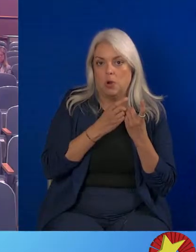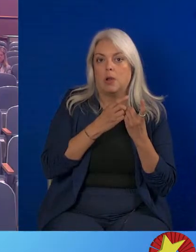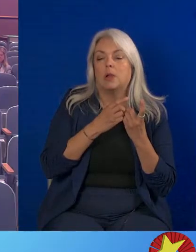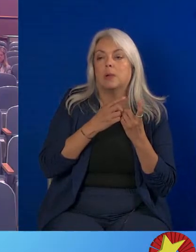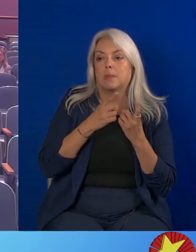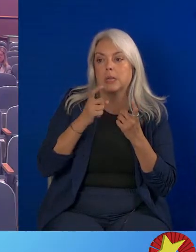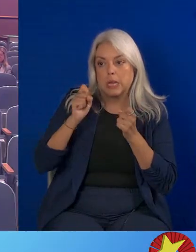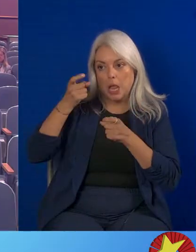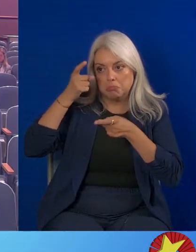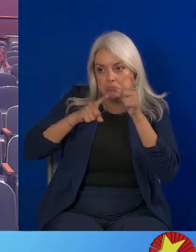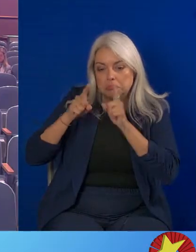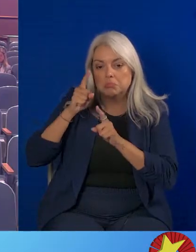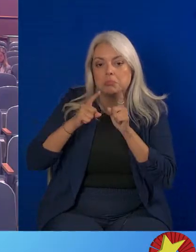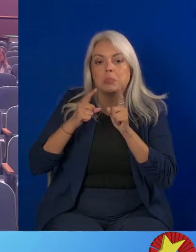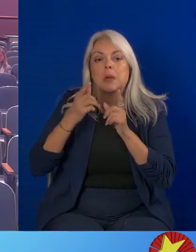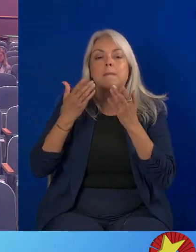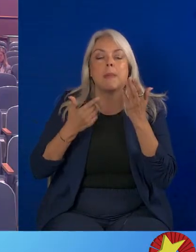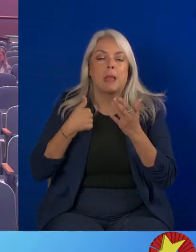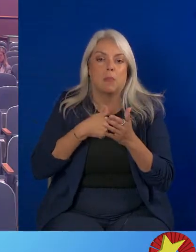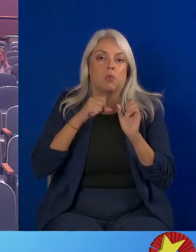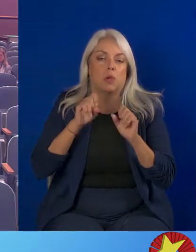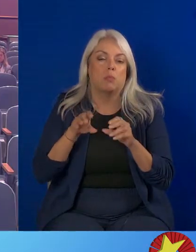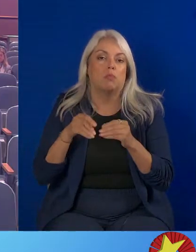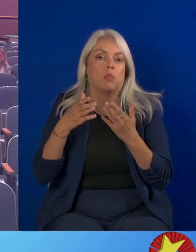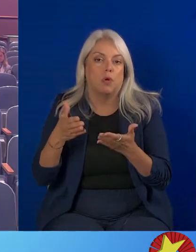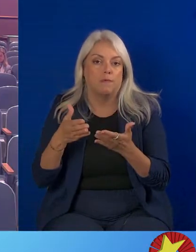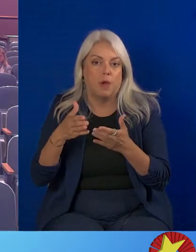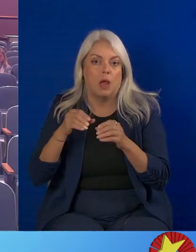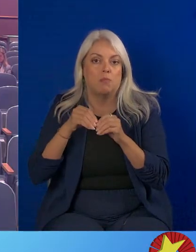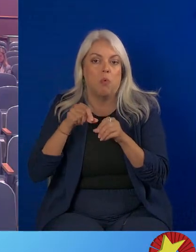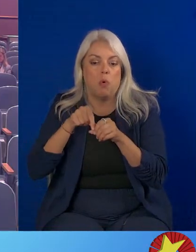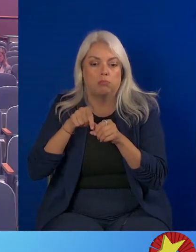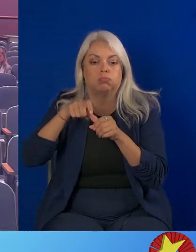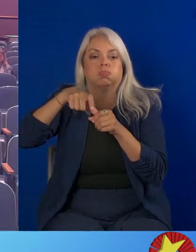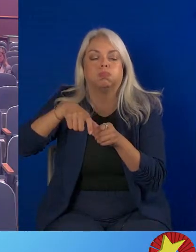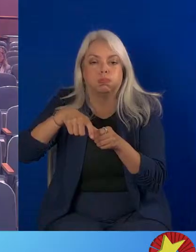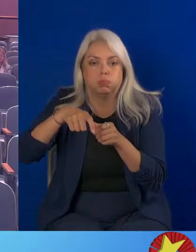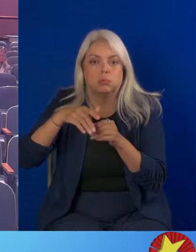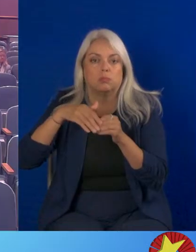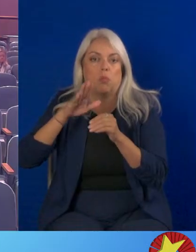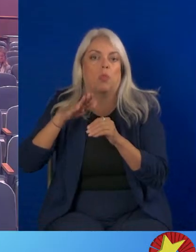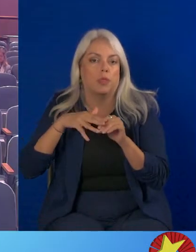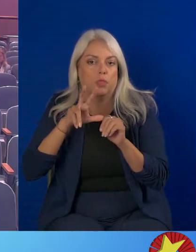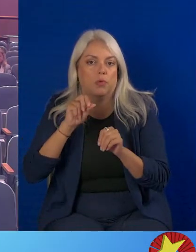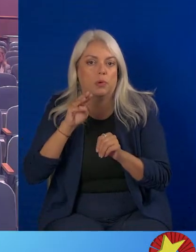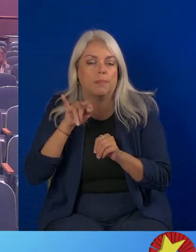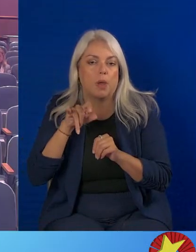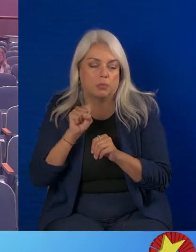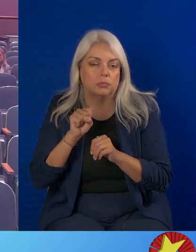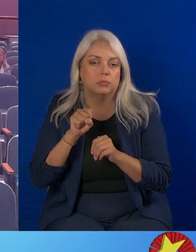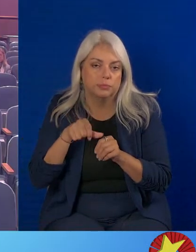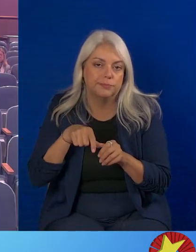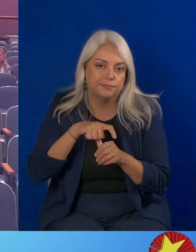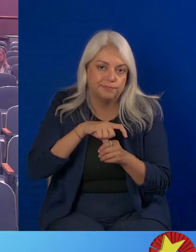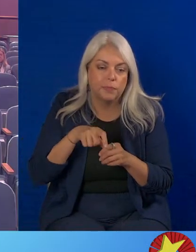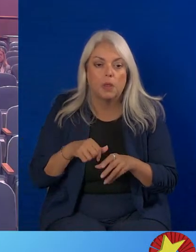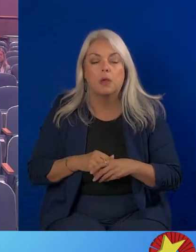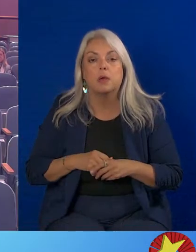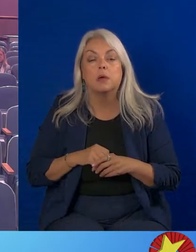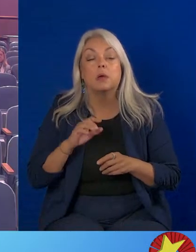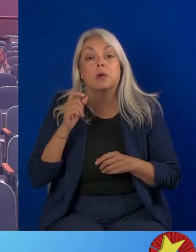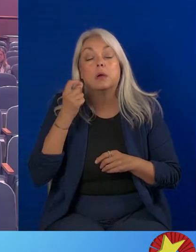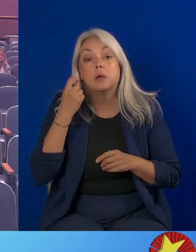radius. And you're going to be looking at the individual plans. The parents of students who are